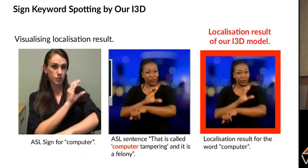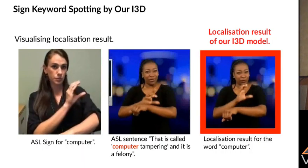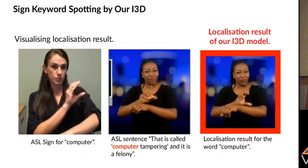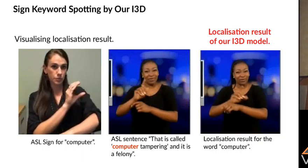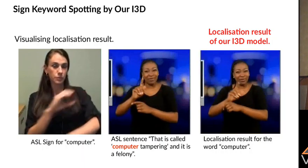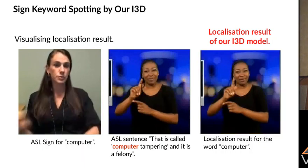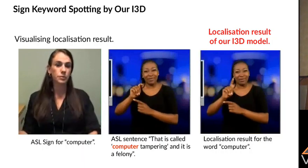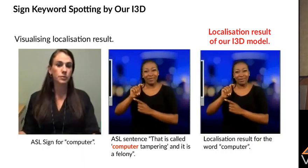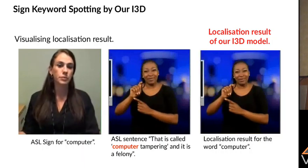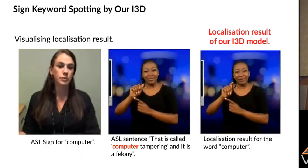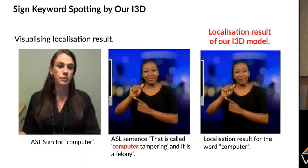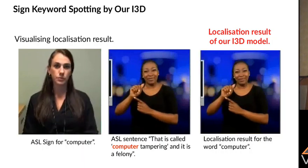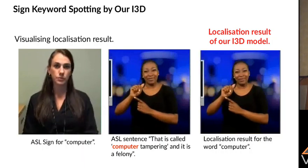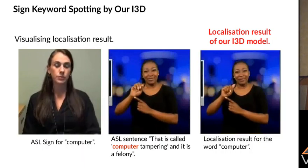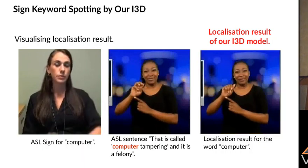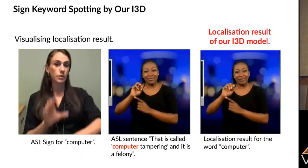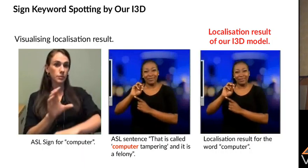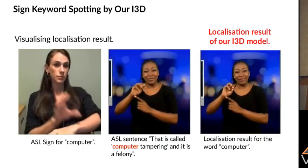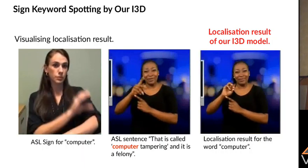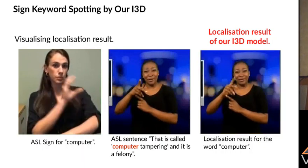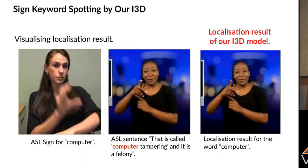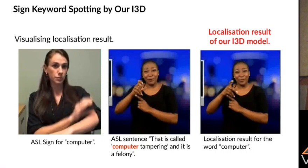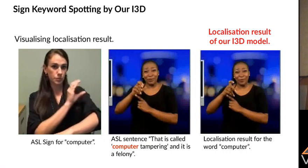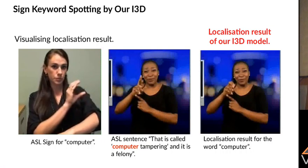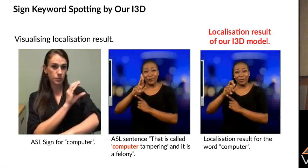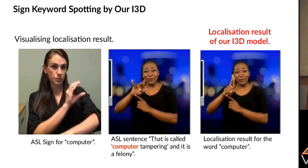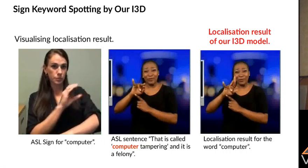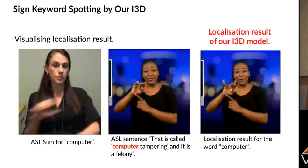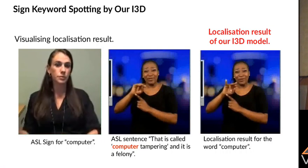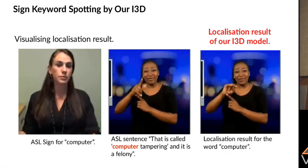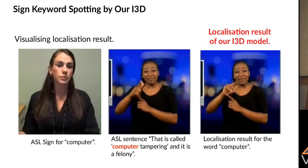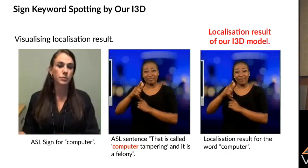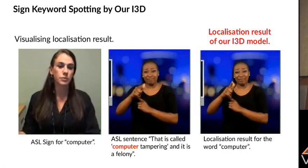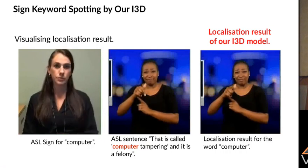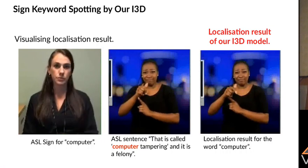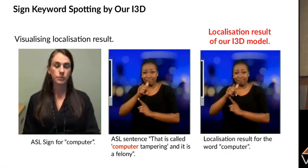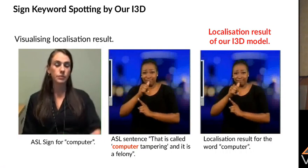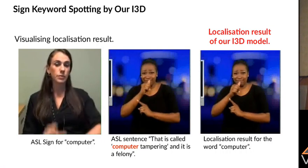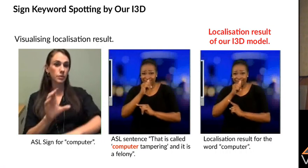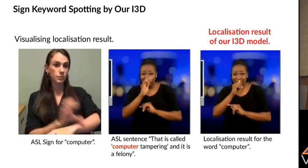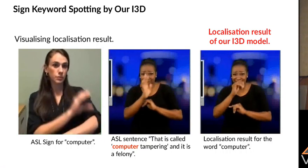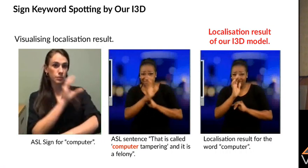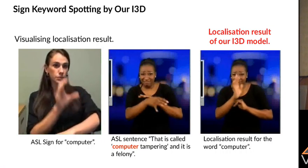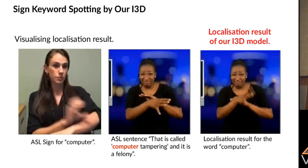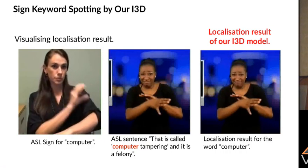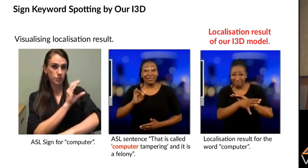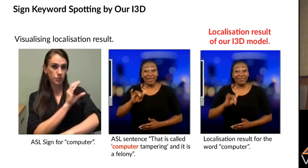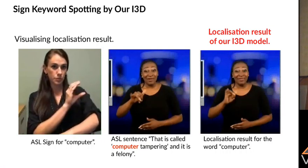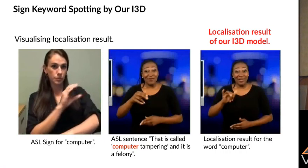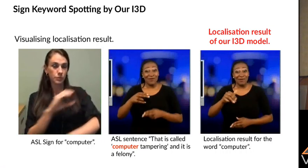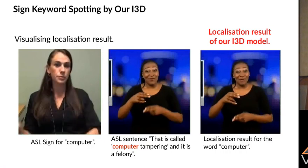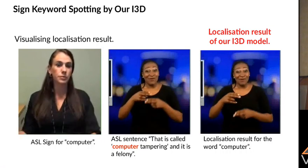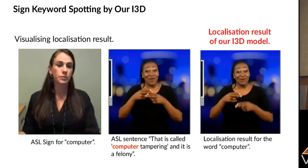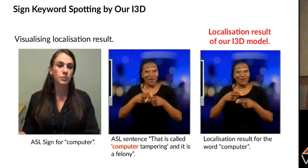on the right. In our follow-up work, we show that it is helpful to transfer the knowledge in these